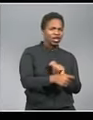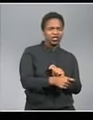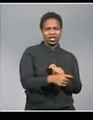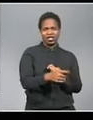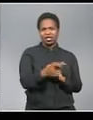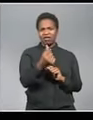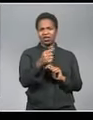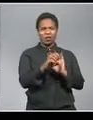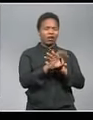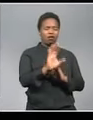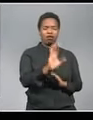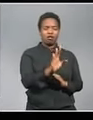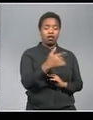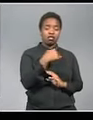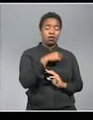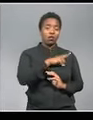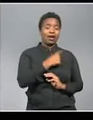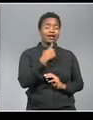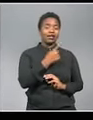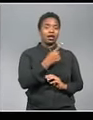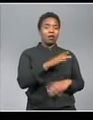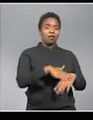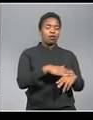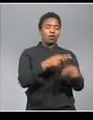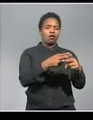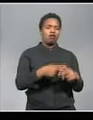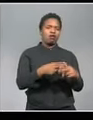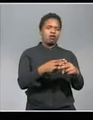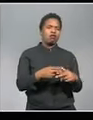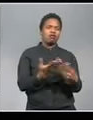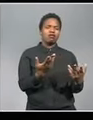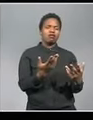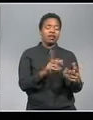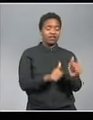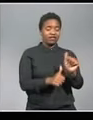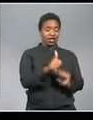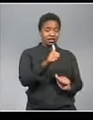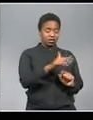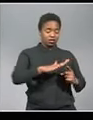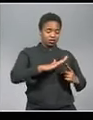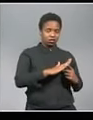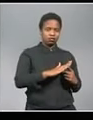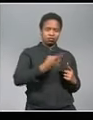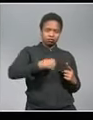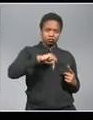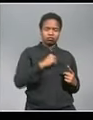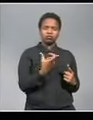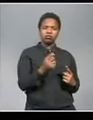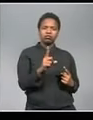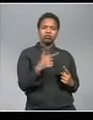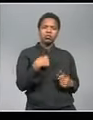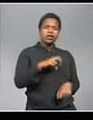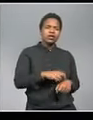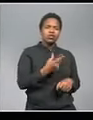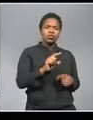financial markets, which then impose higher borrowing costs on us from abroad. So first prize is for us to do the things we need